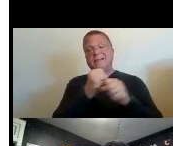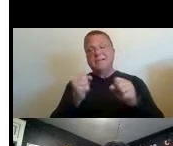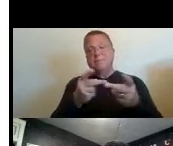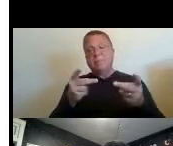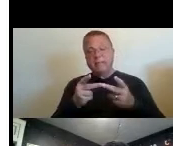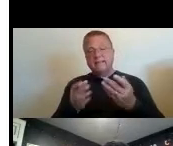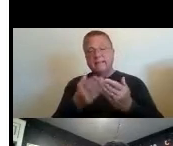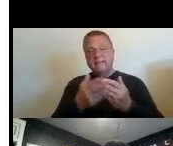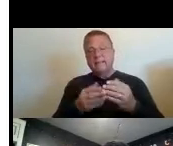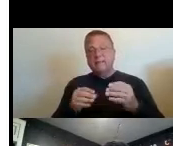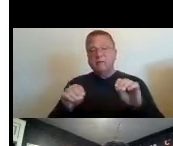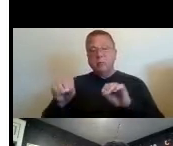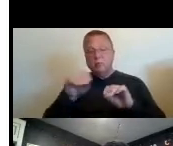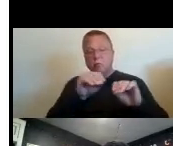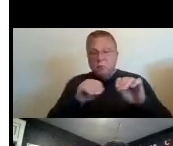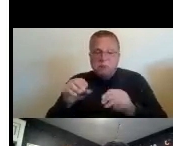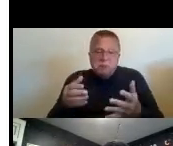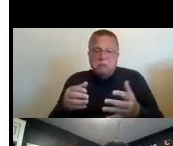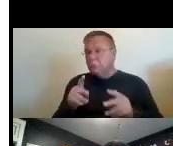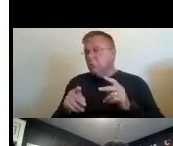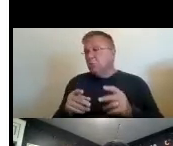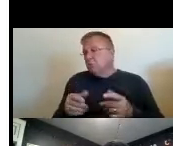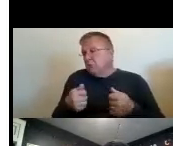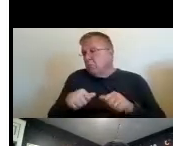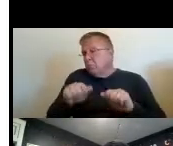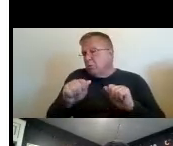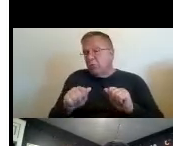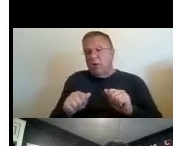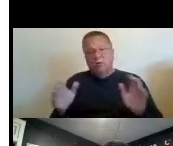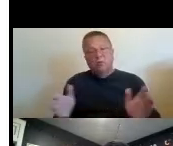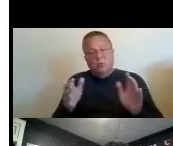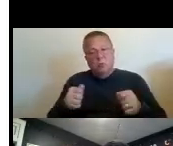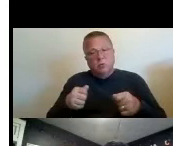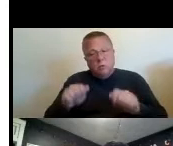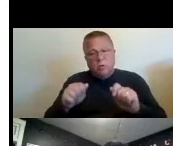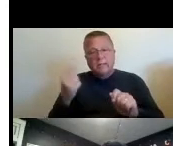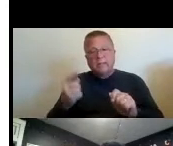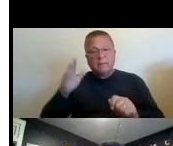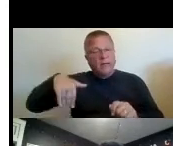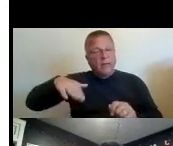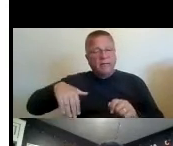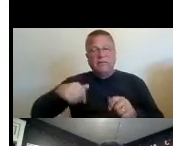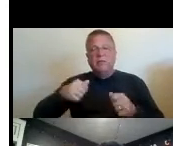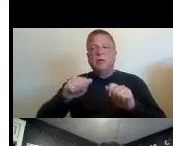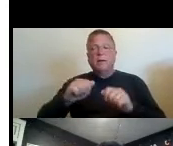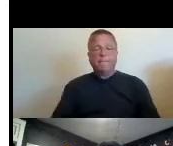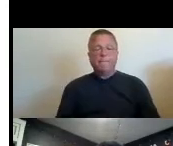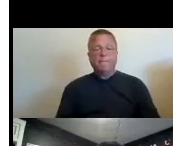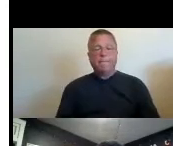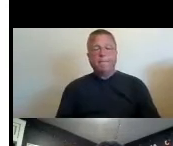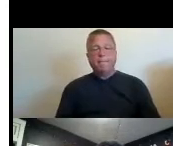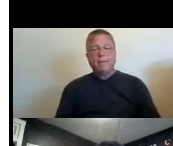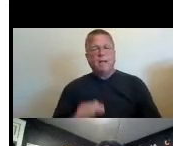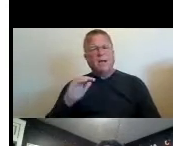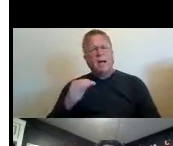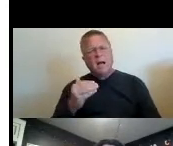that it'll encourage folks to try modes of transportation that they maybe haven't tried before. Next slide. And how are